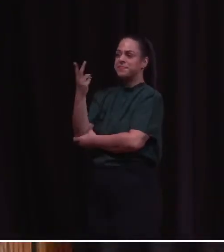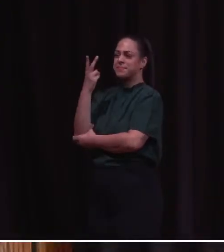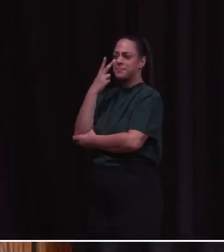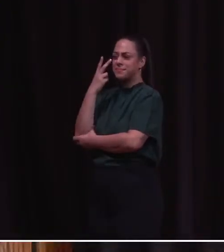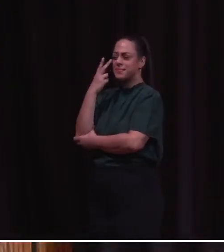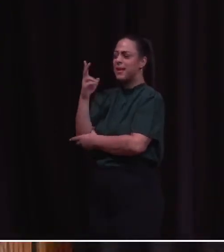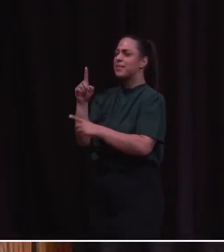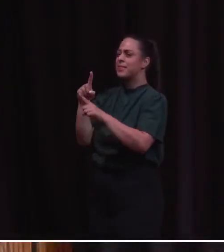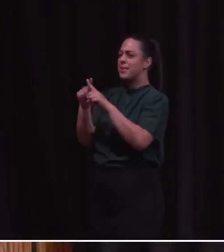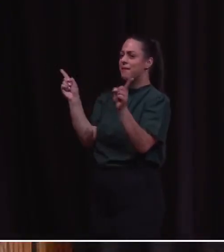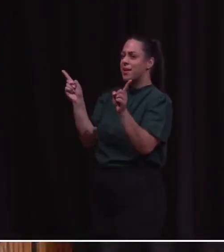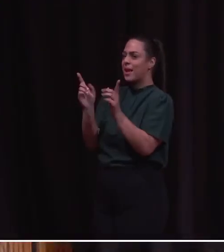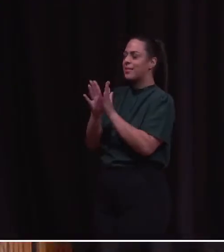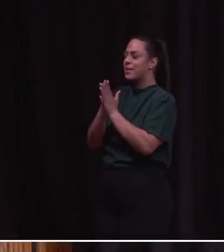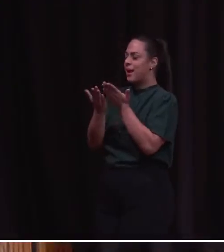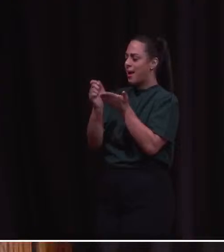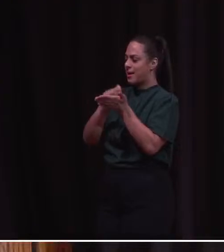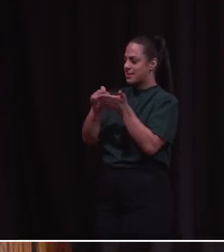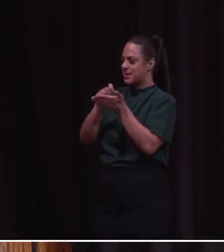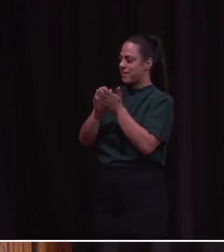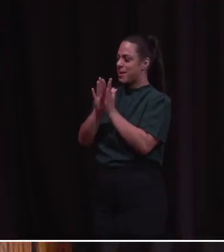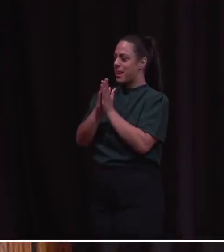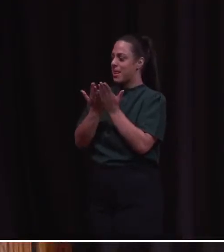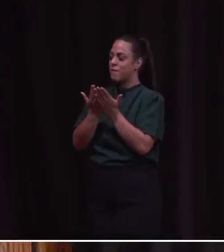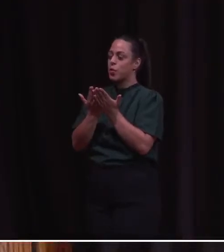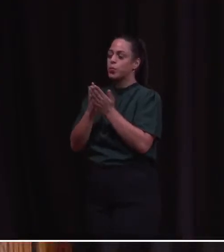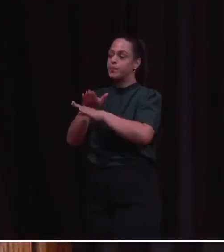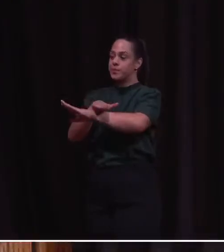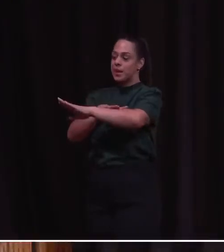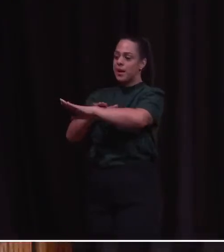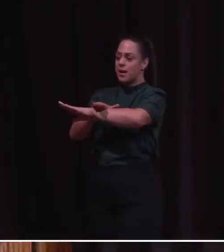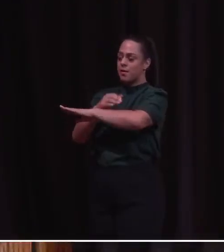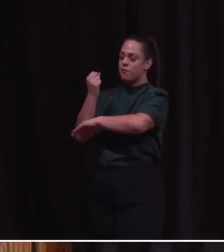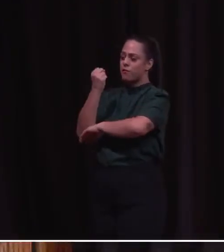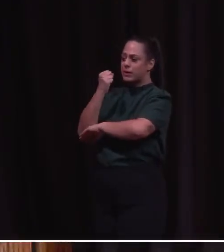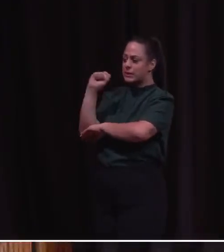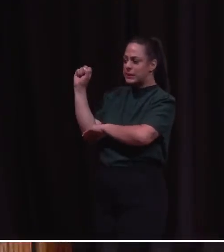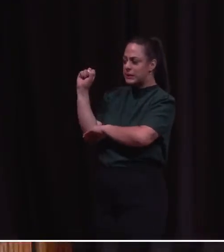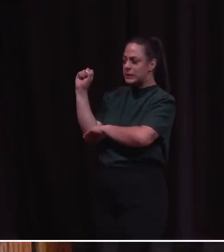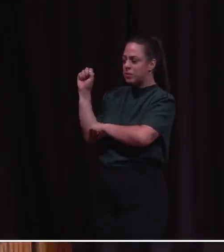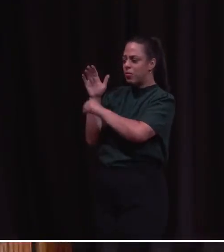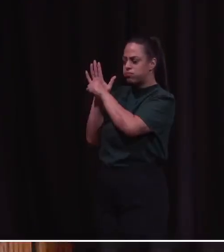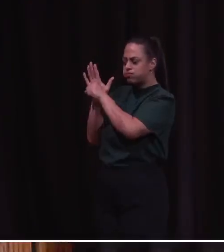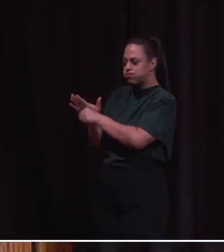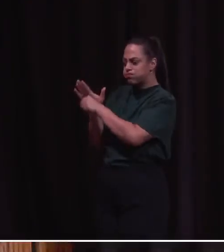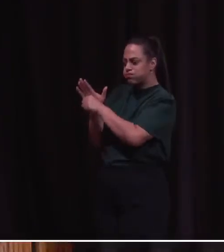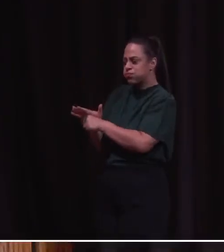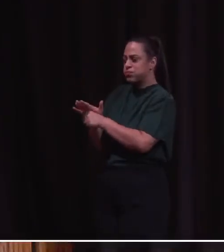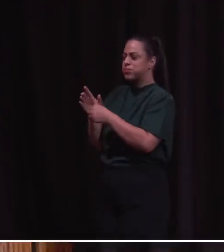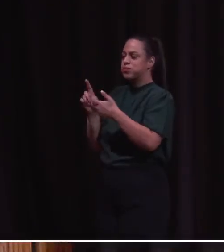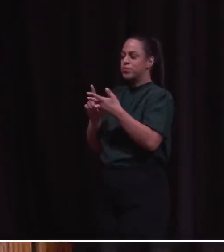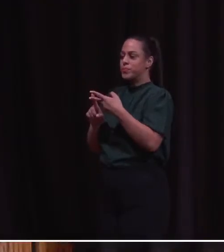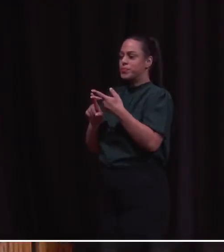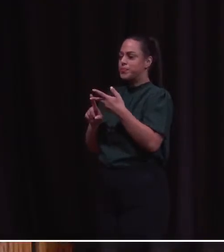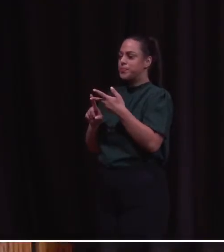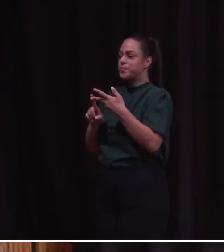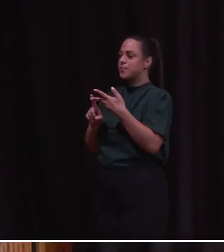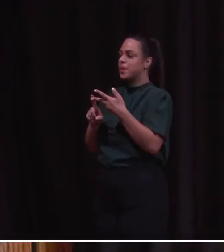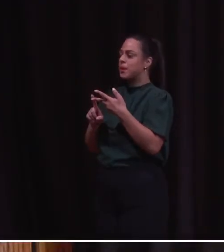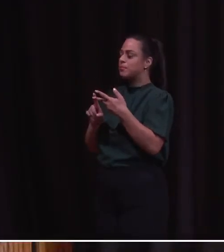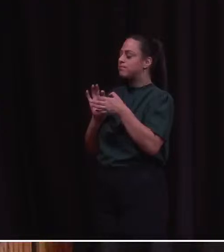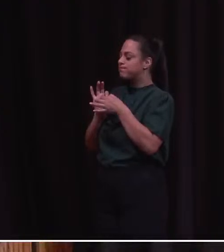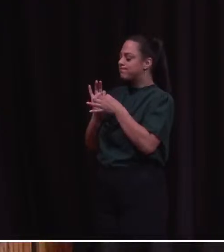Has systematic racism and systematic sexism against African women, most especially,